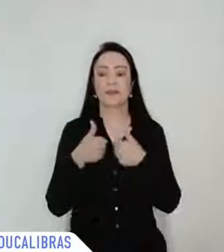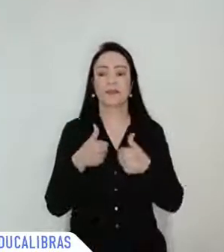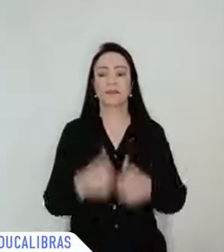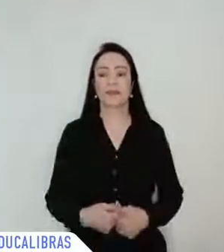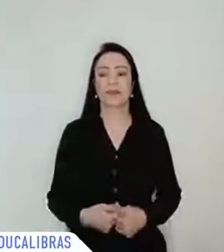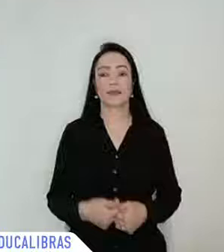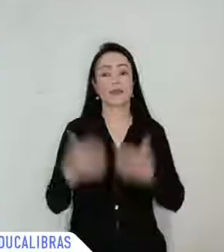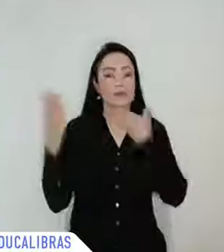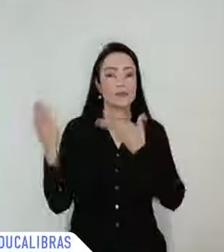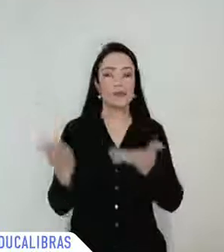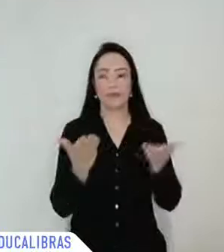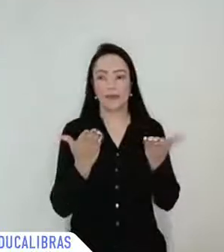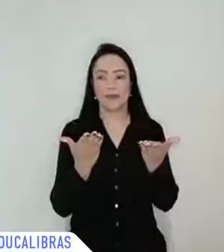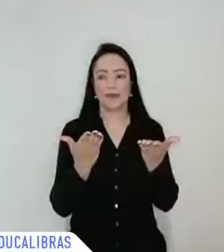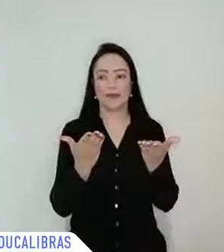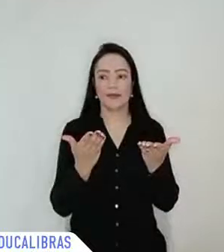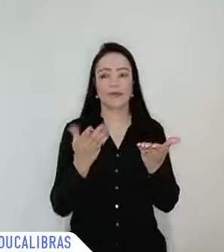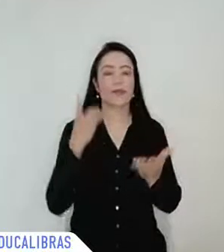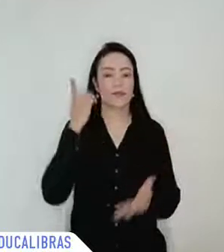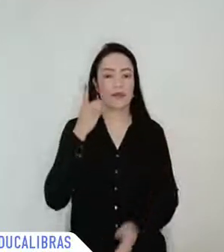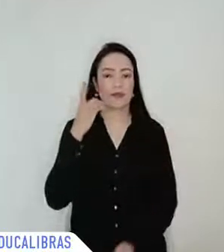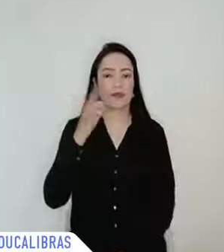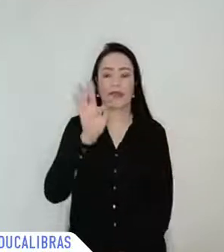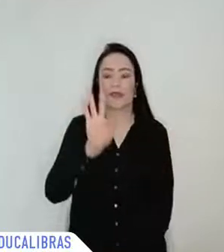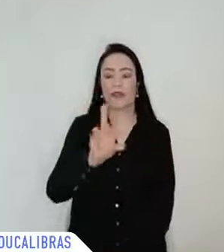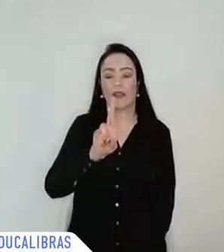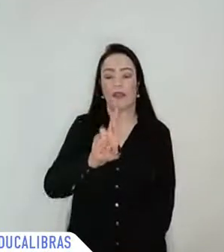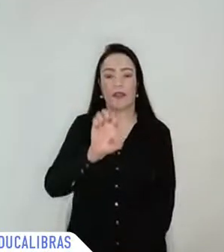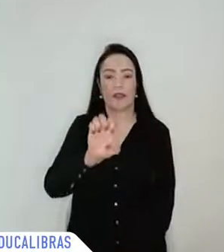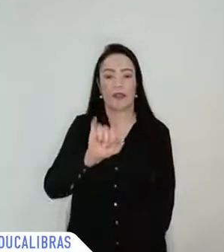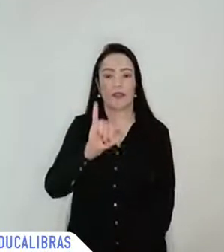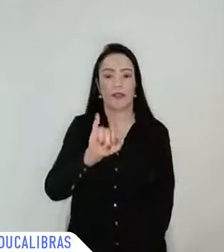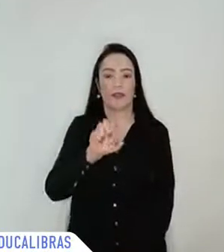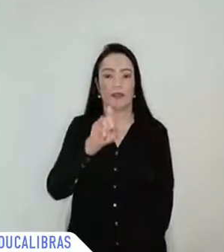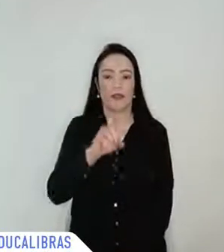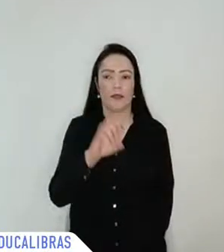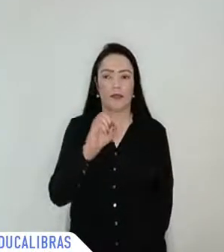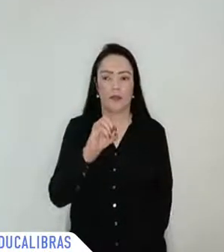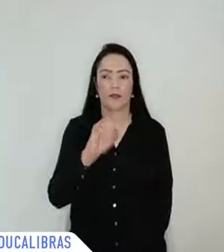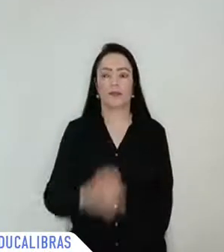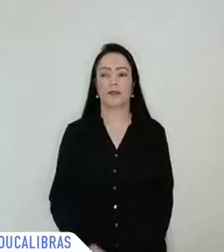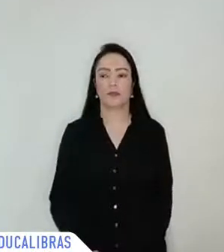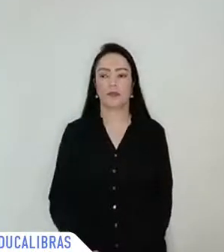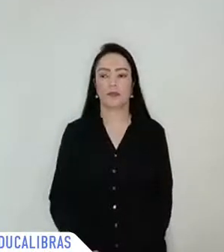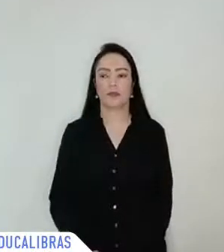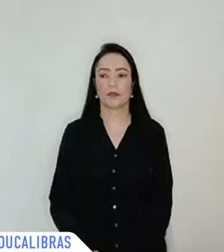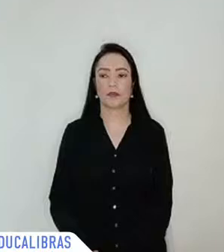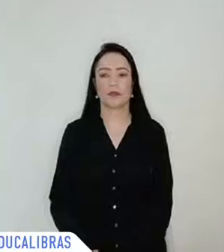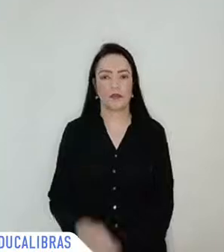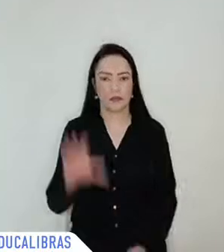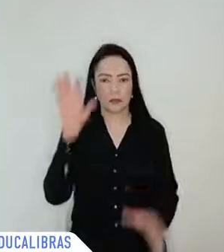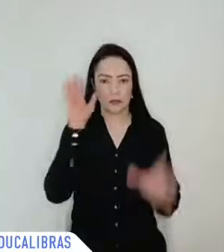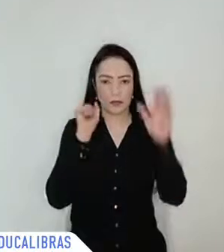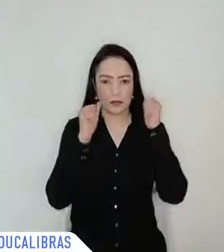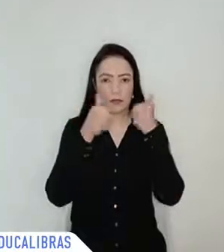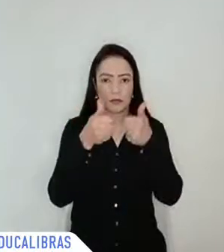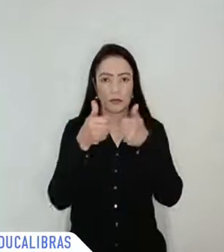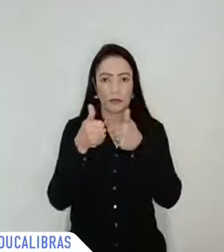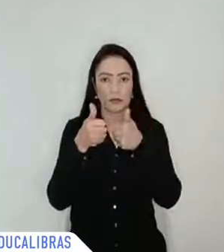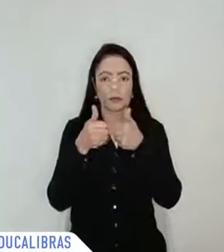his own bulletins every week. So thank you, Emmanuel. I'm going to pass the floor on to